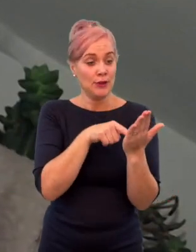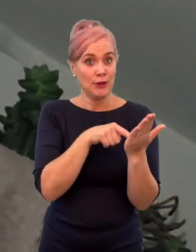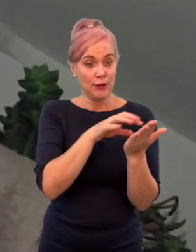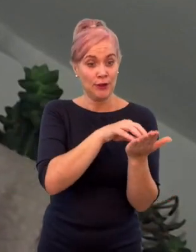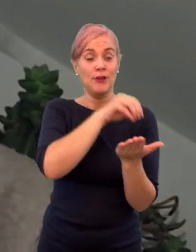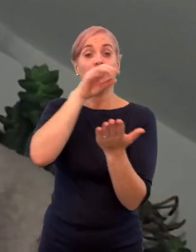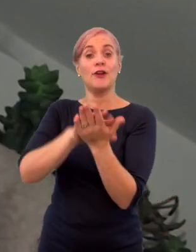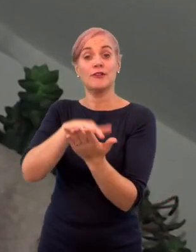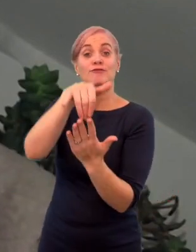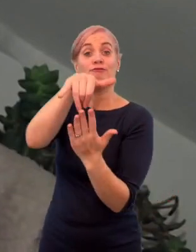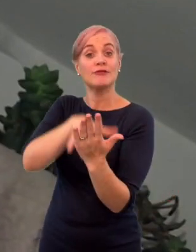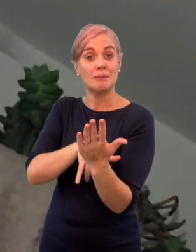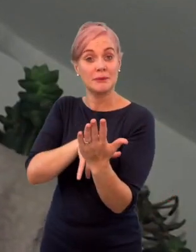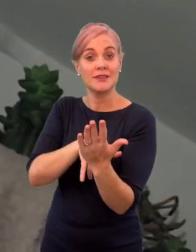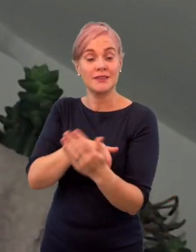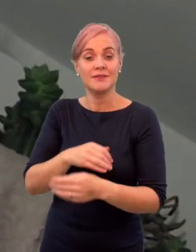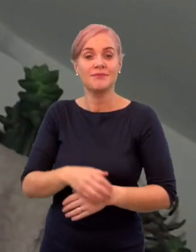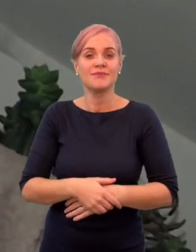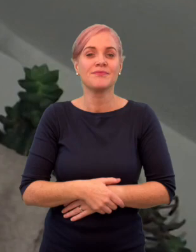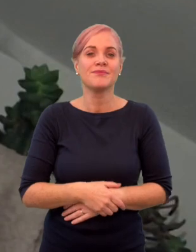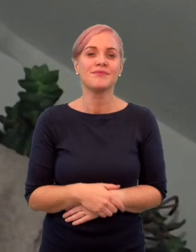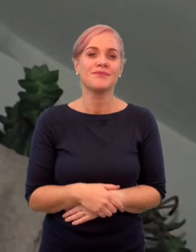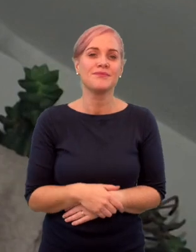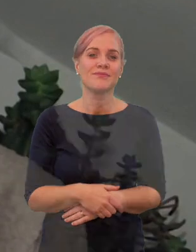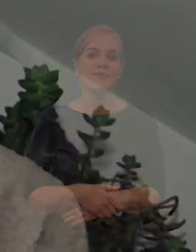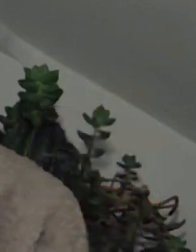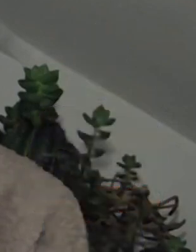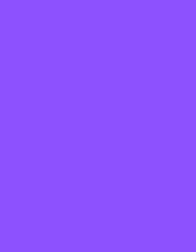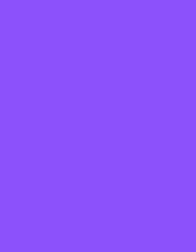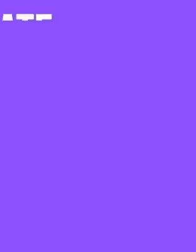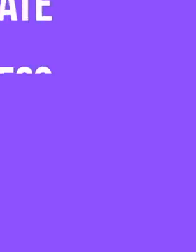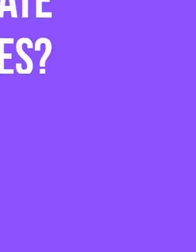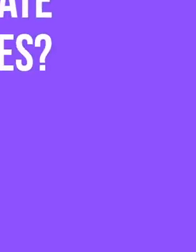and feelings that are present in the book and the, and now the script.